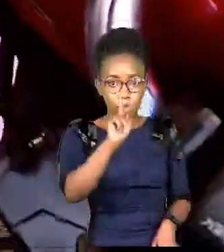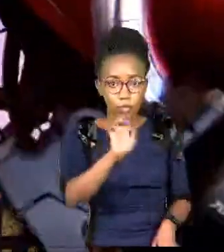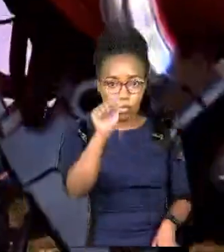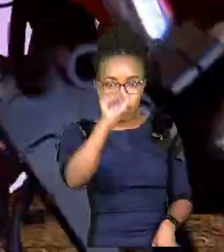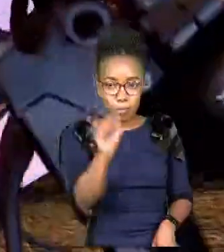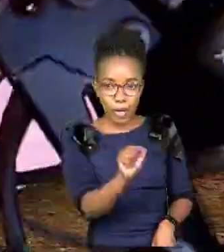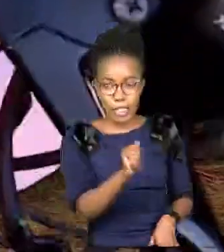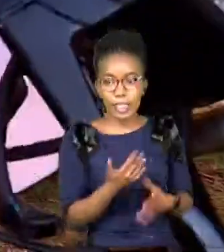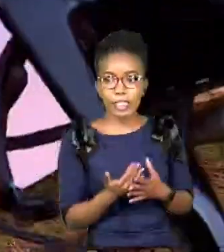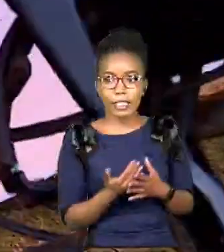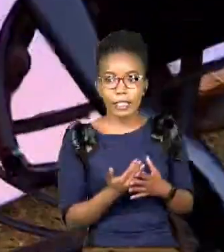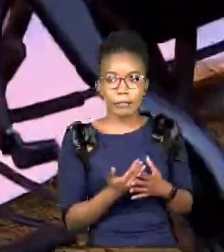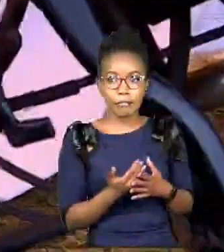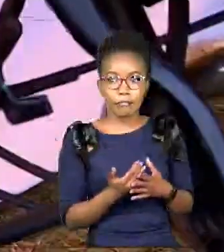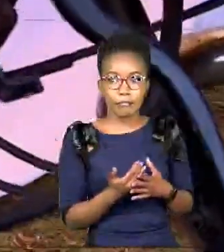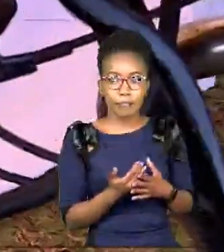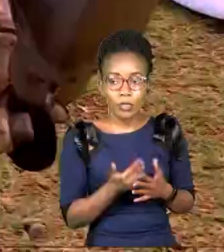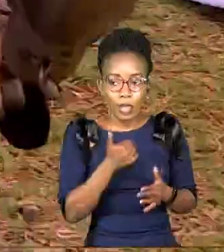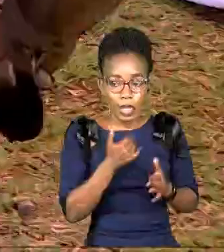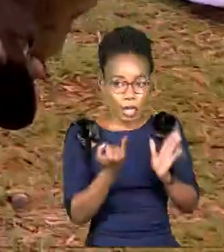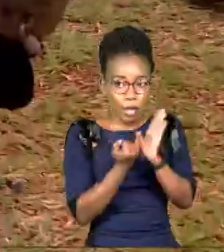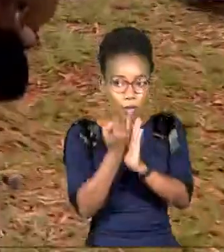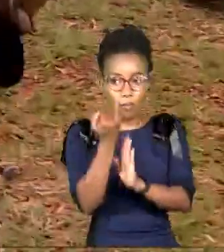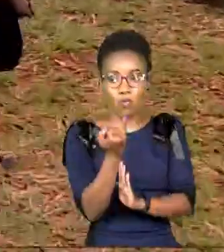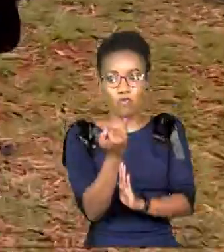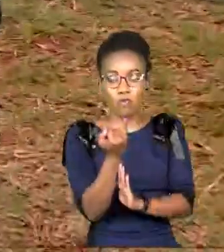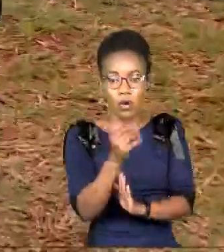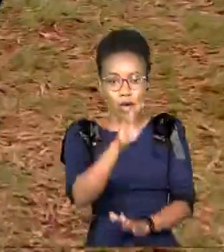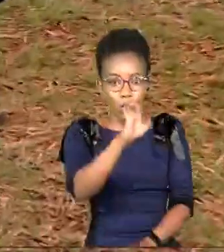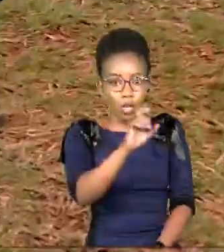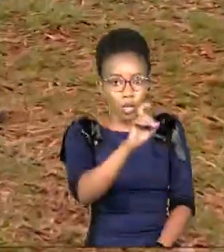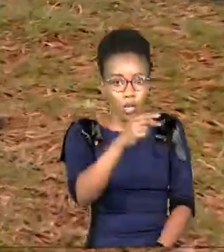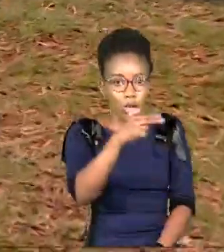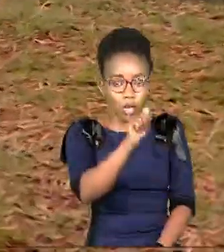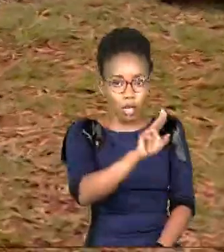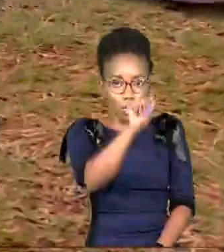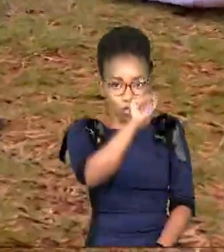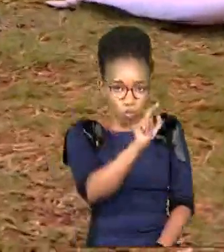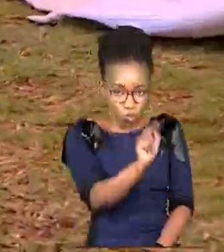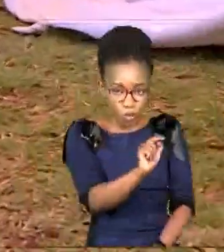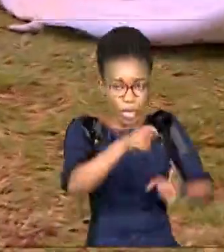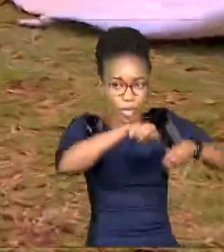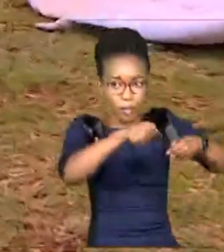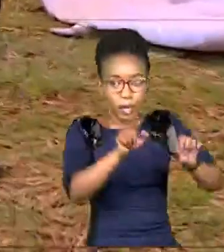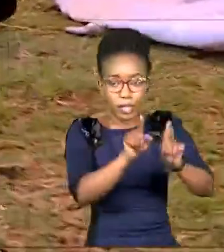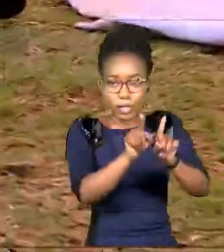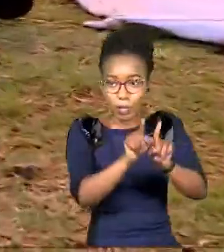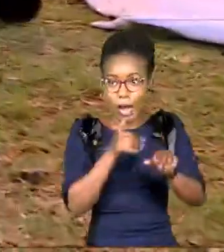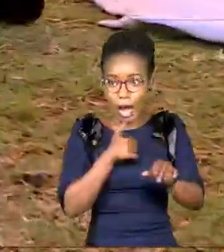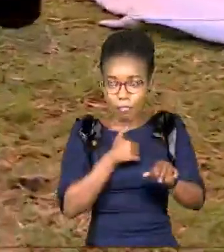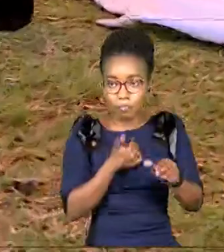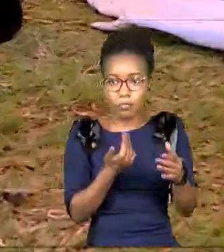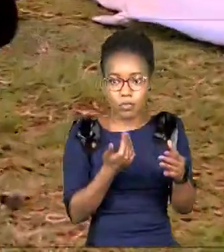disc cylinders you'll find on motorbikes. Mm-hmm. We have improved the intake and exhaust valves in the bike. We have also mounted a racing